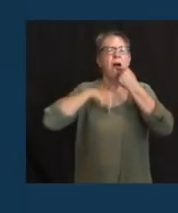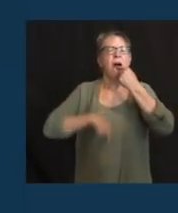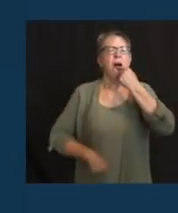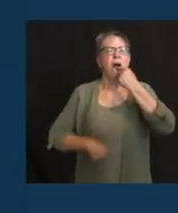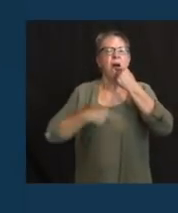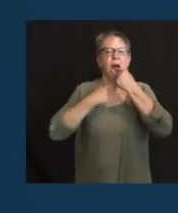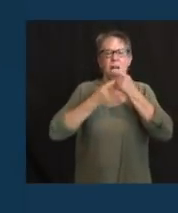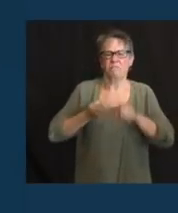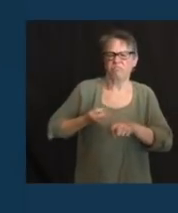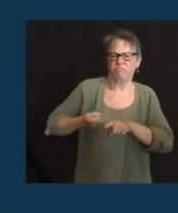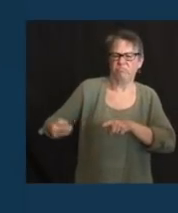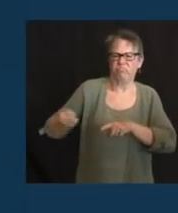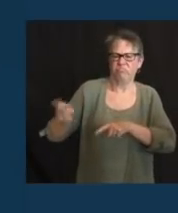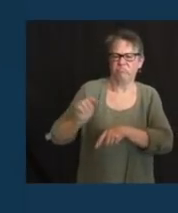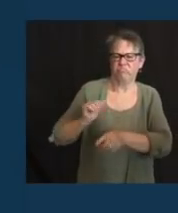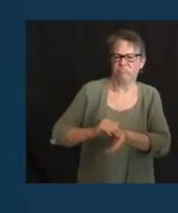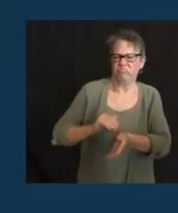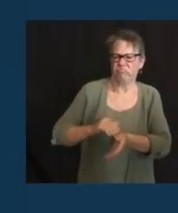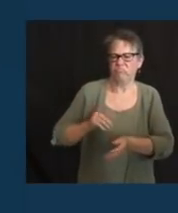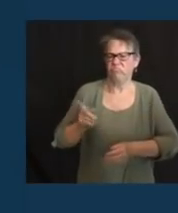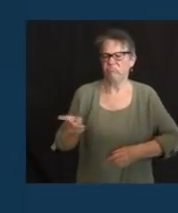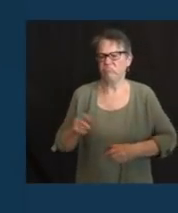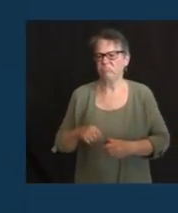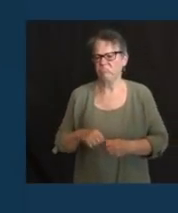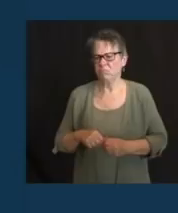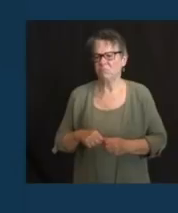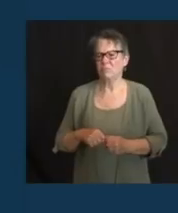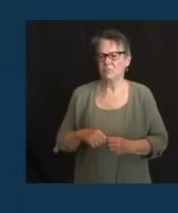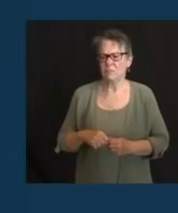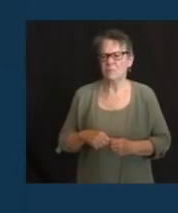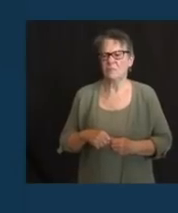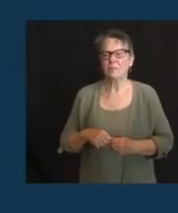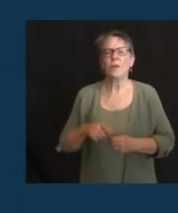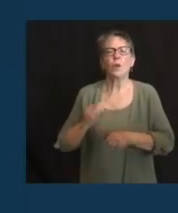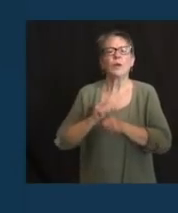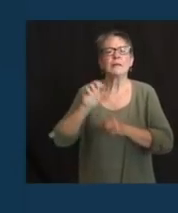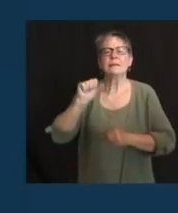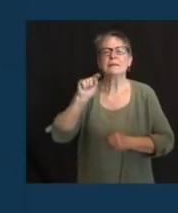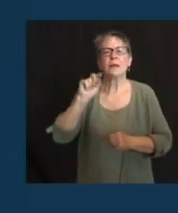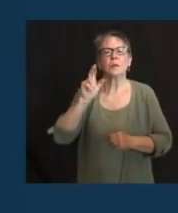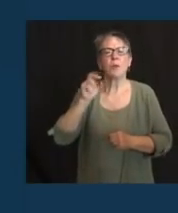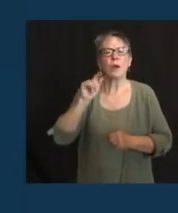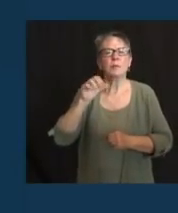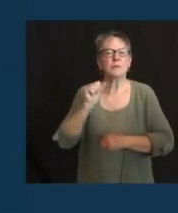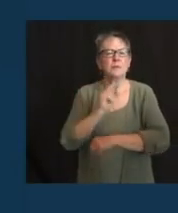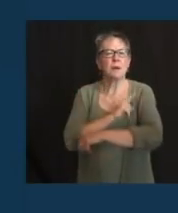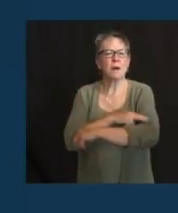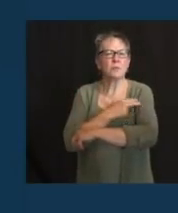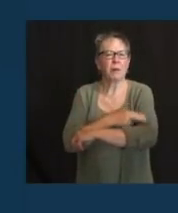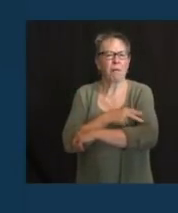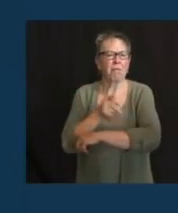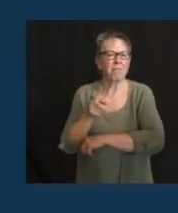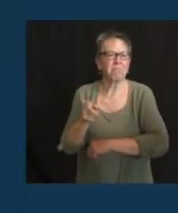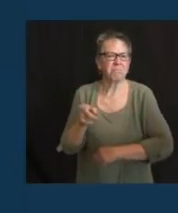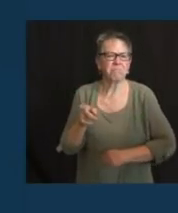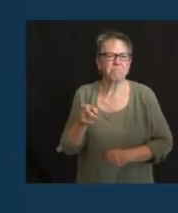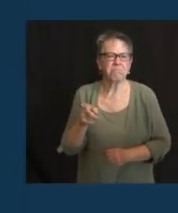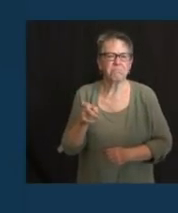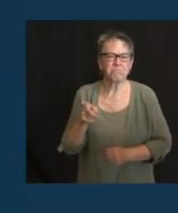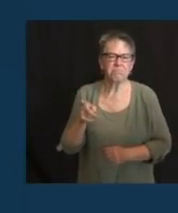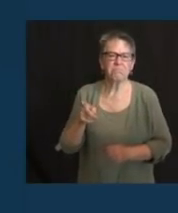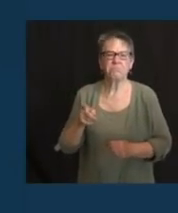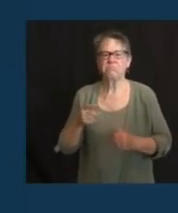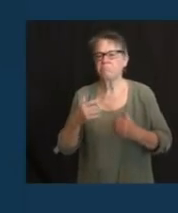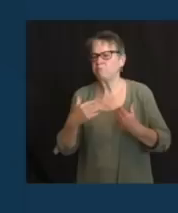and I know that the team there are watching in his honor and memory. He dedicated his life and